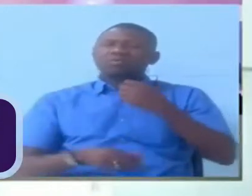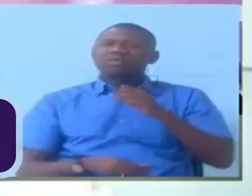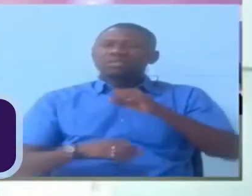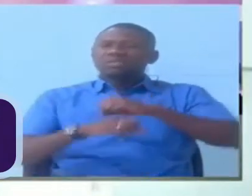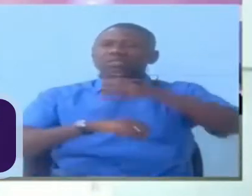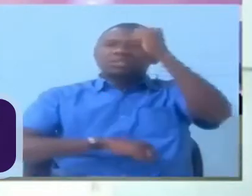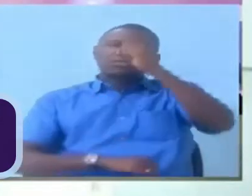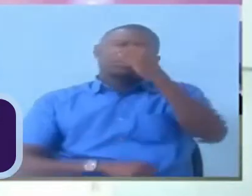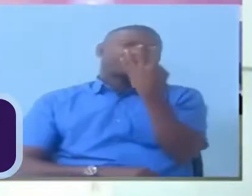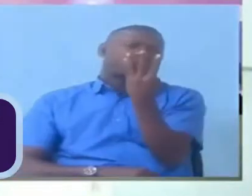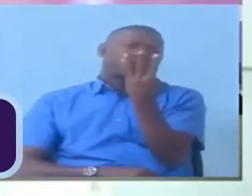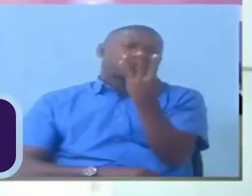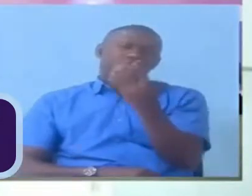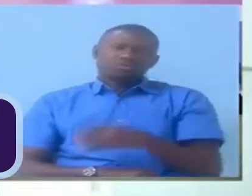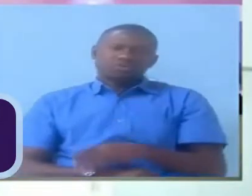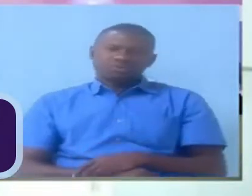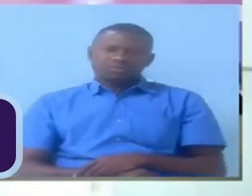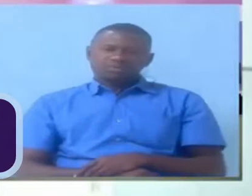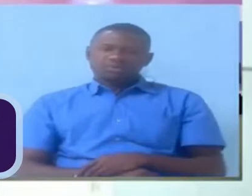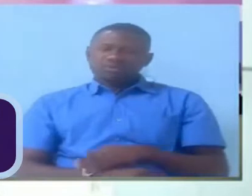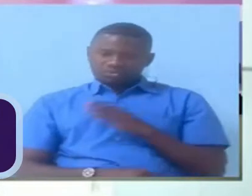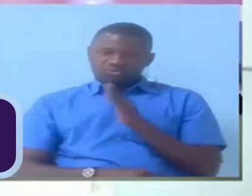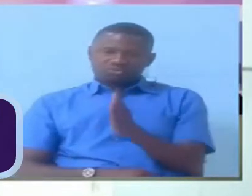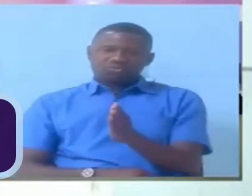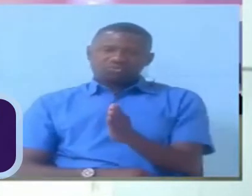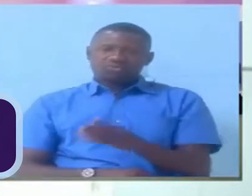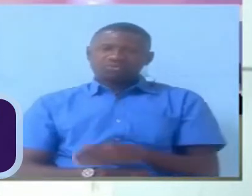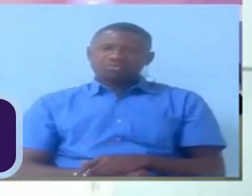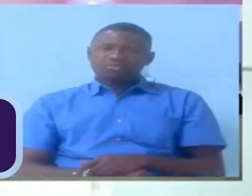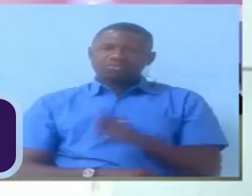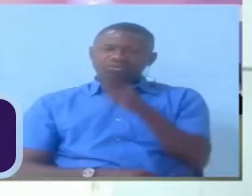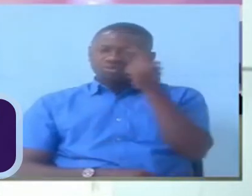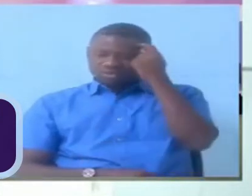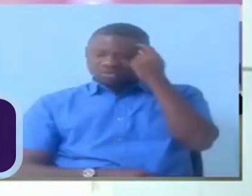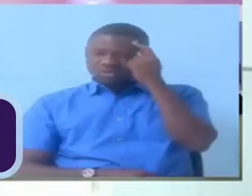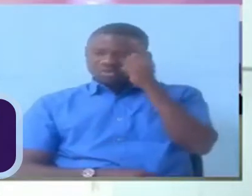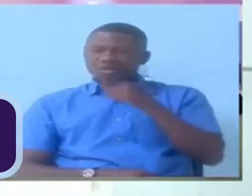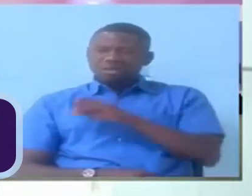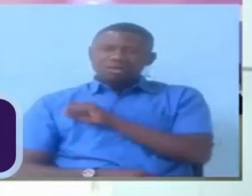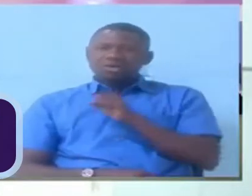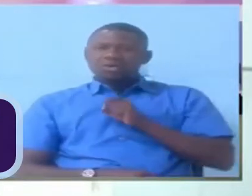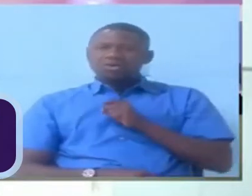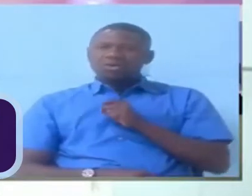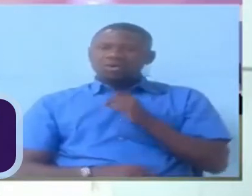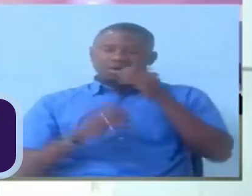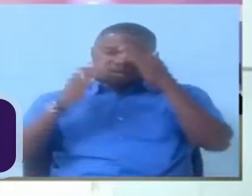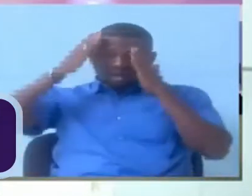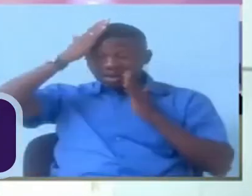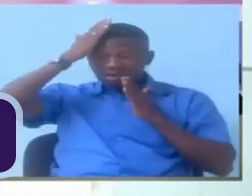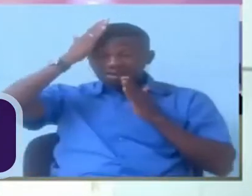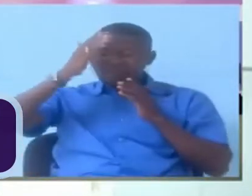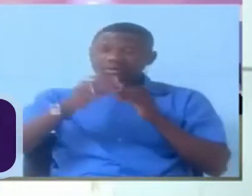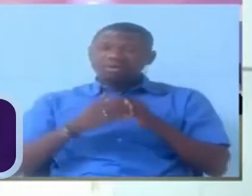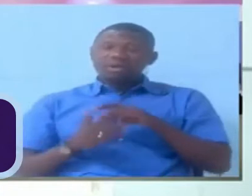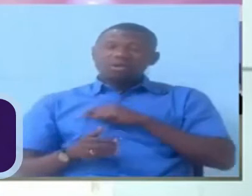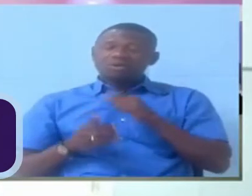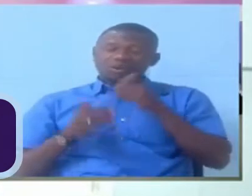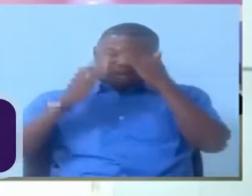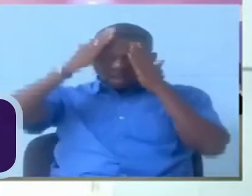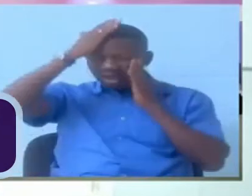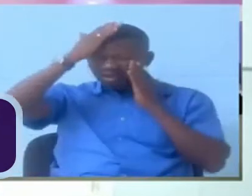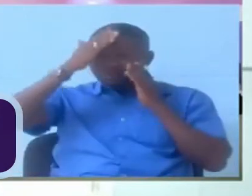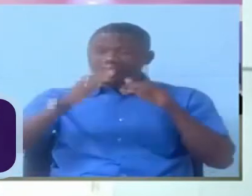you did not have that, did you? And it was the minimum academic requirements of O levels you did